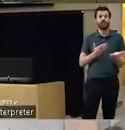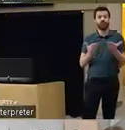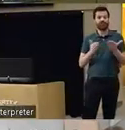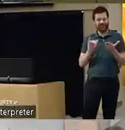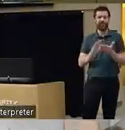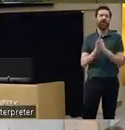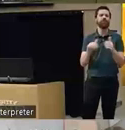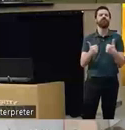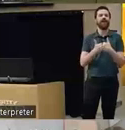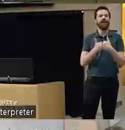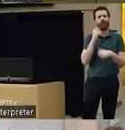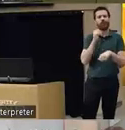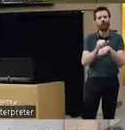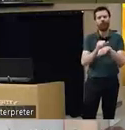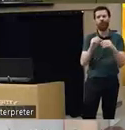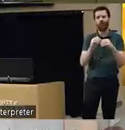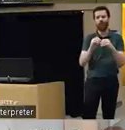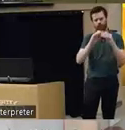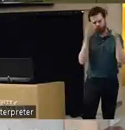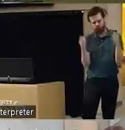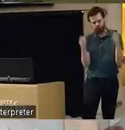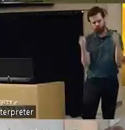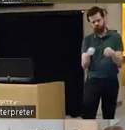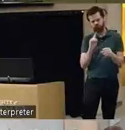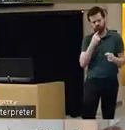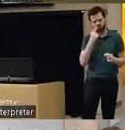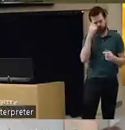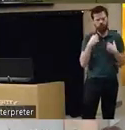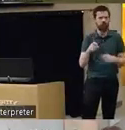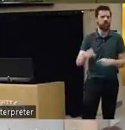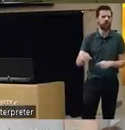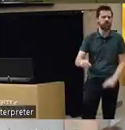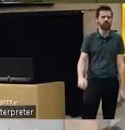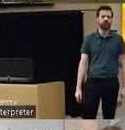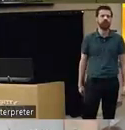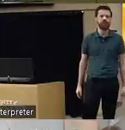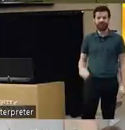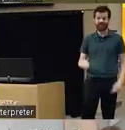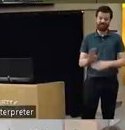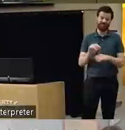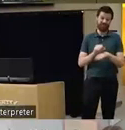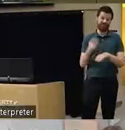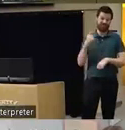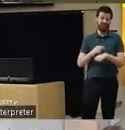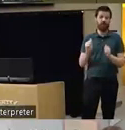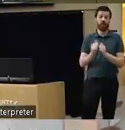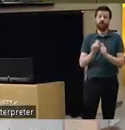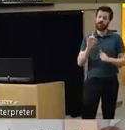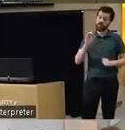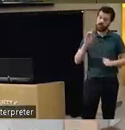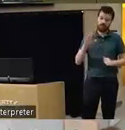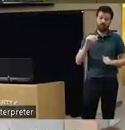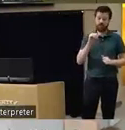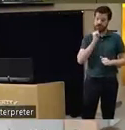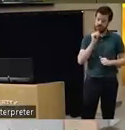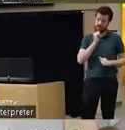challenge for working in more intensive mental health needs. And this is a busy work day with a grueling pace. And